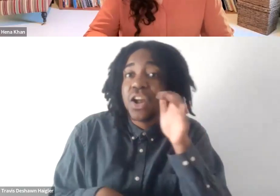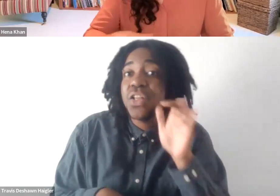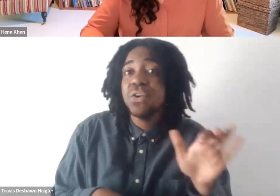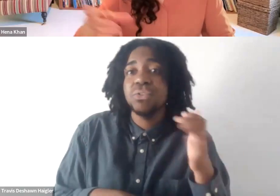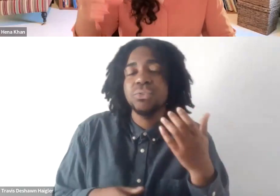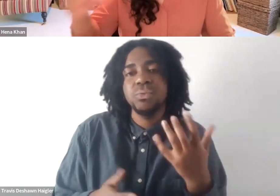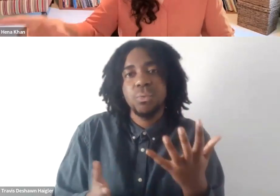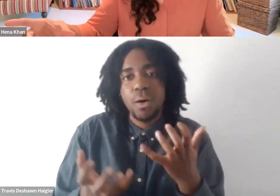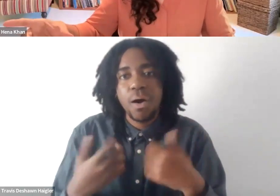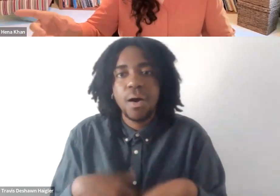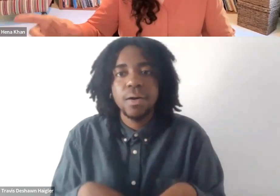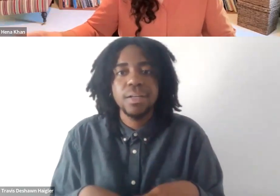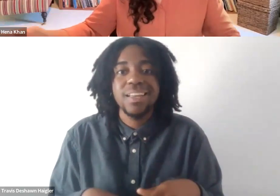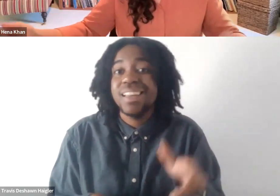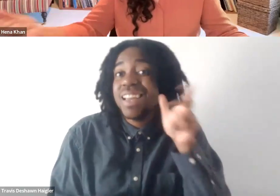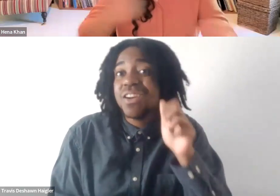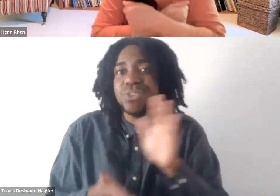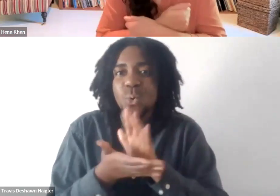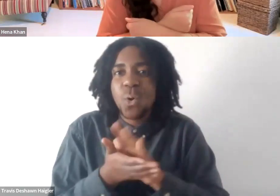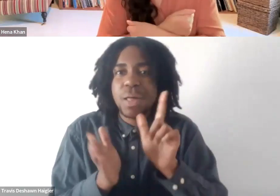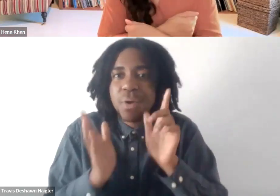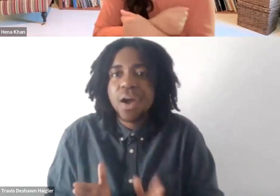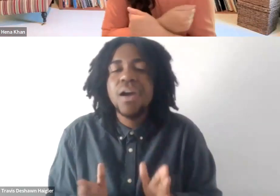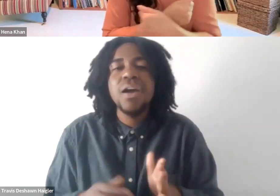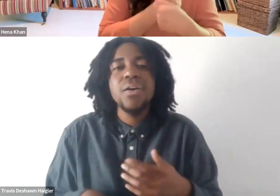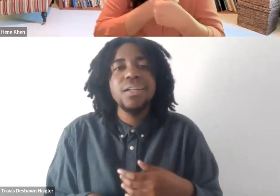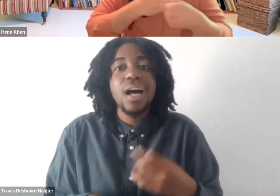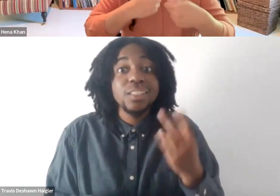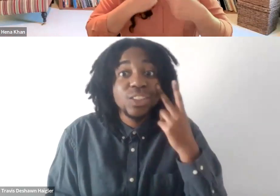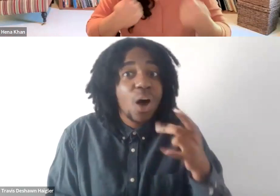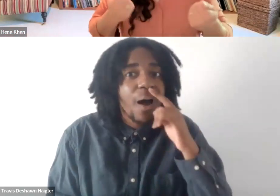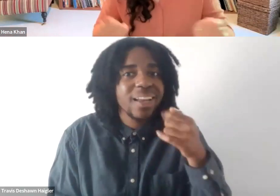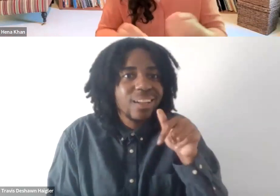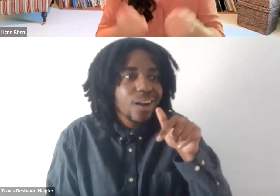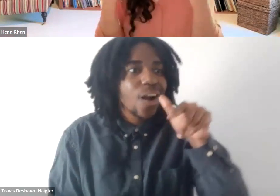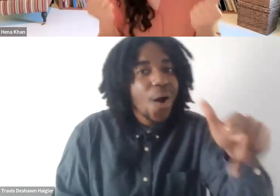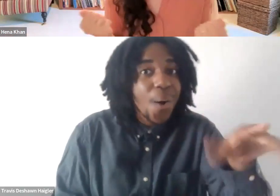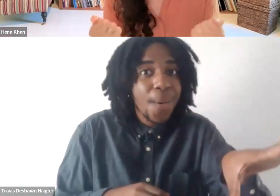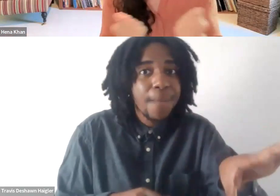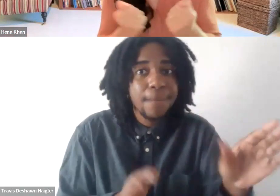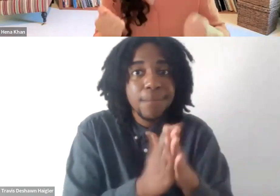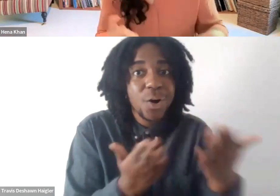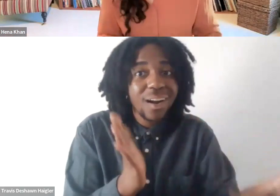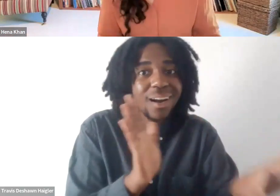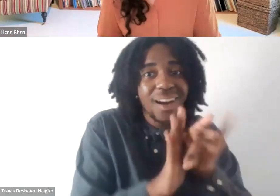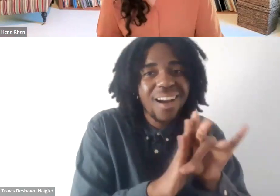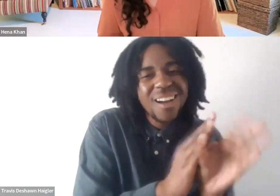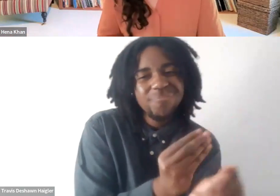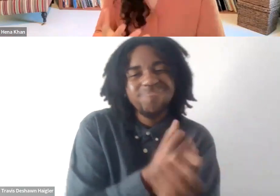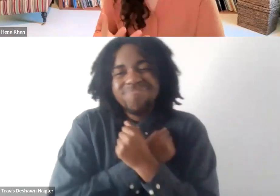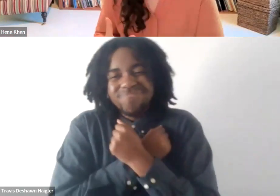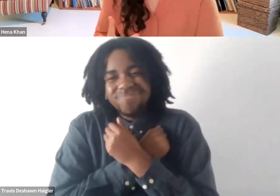a child go over and pick up that book and like hug it to her chest, and like that is like, oh, but you